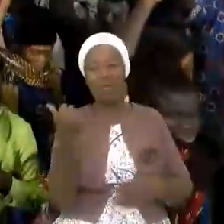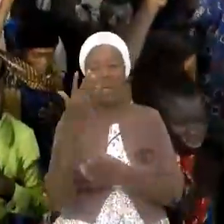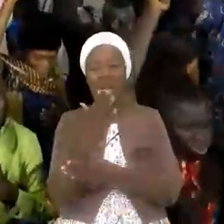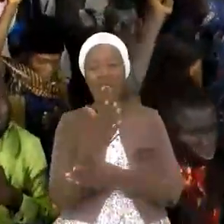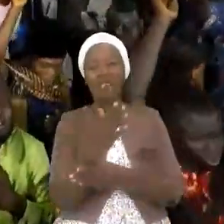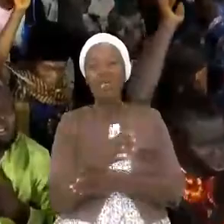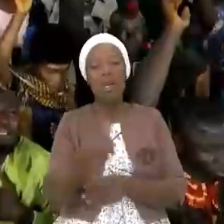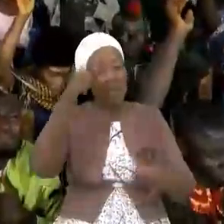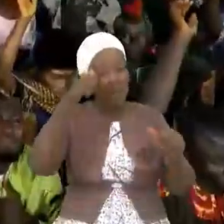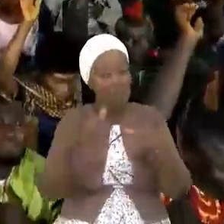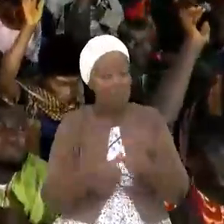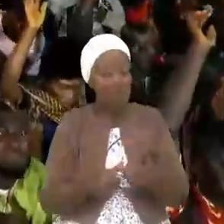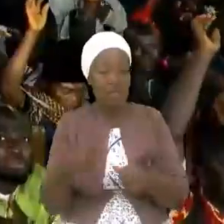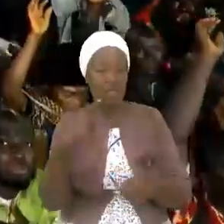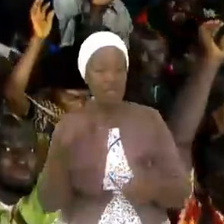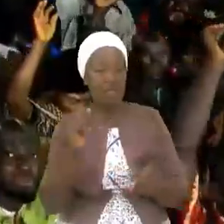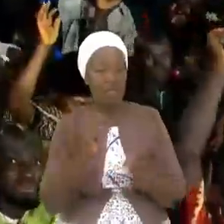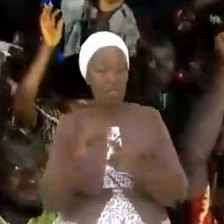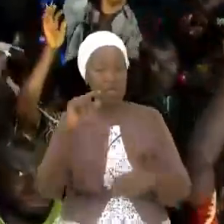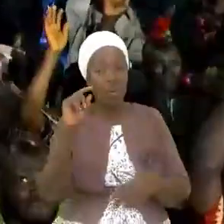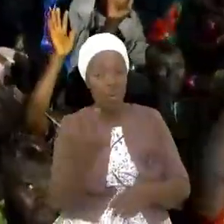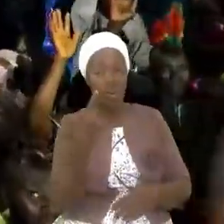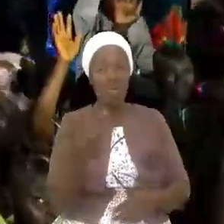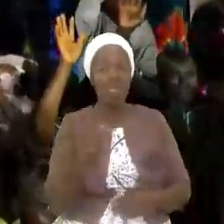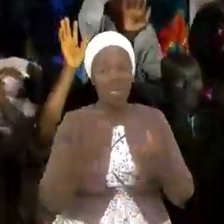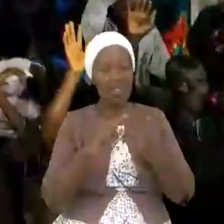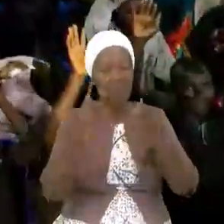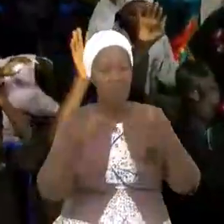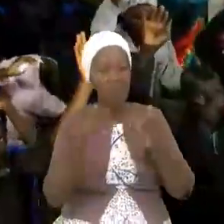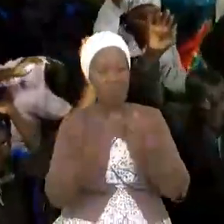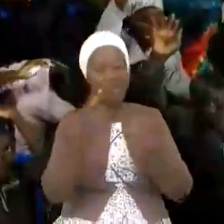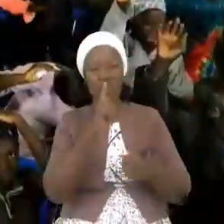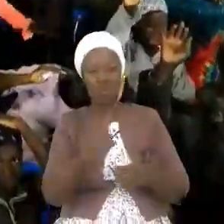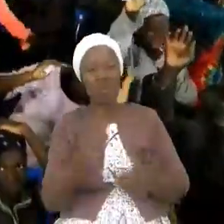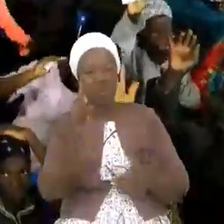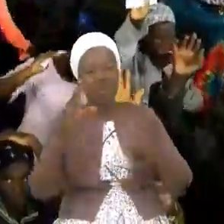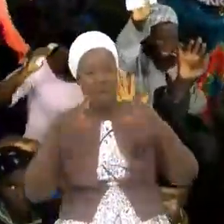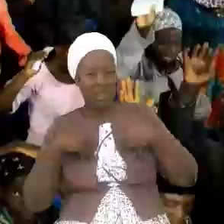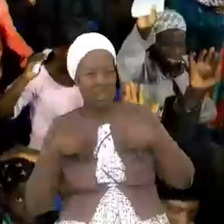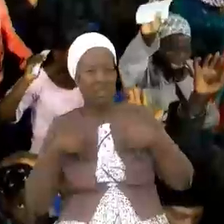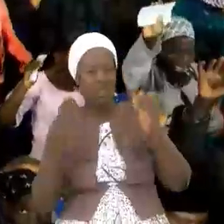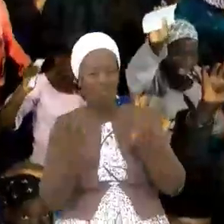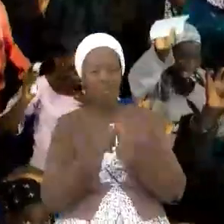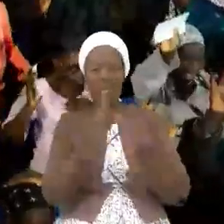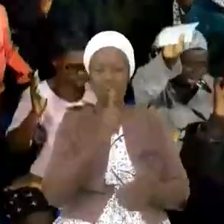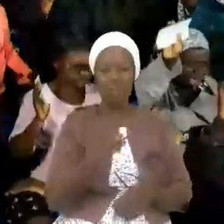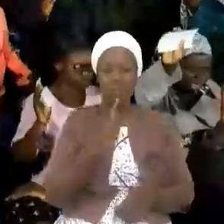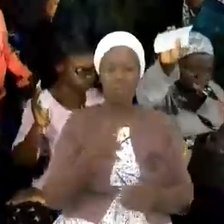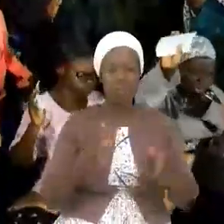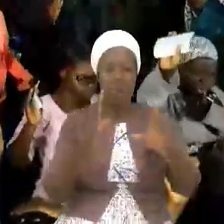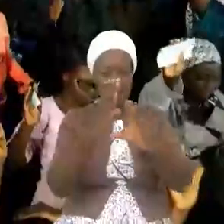with assurance. You accept with assurance. You receive with assurance. My